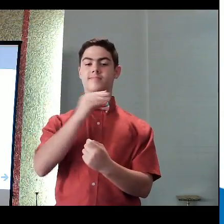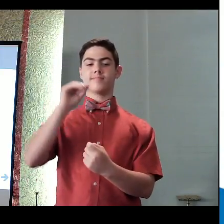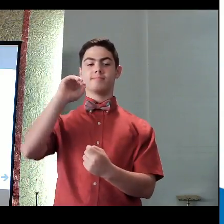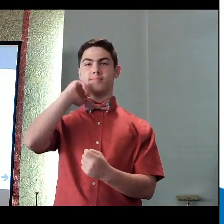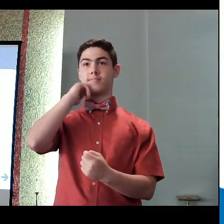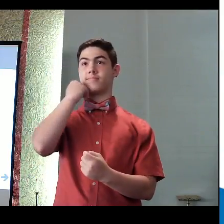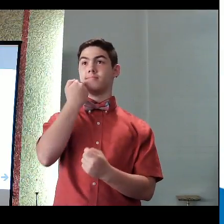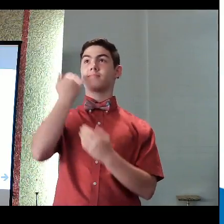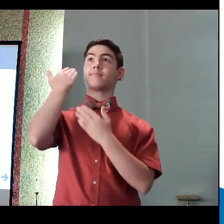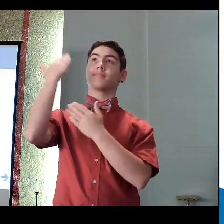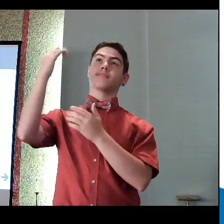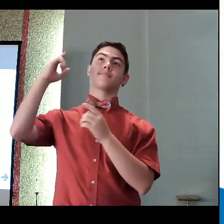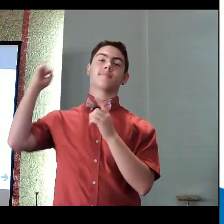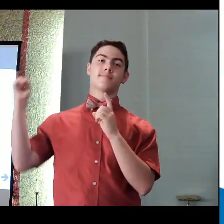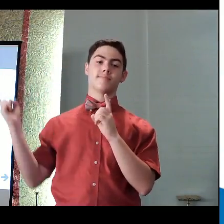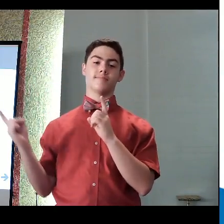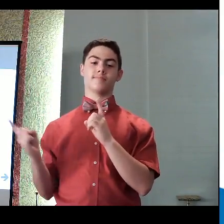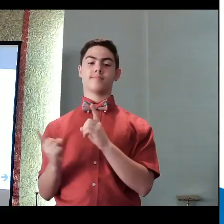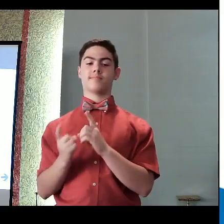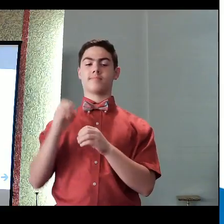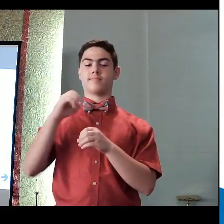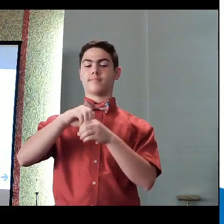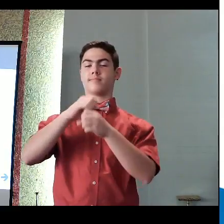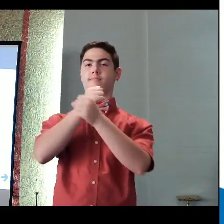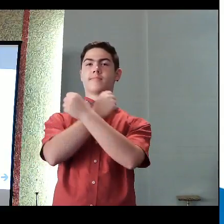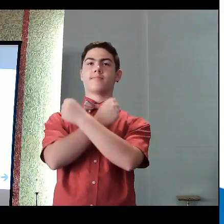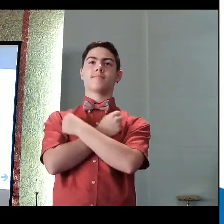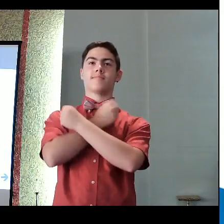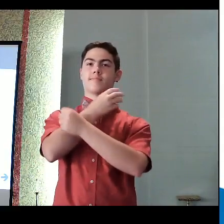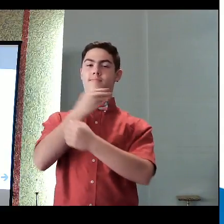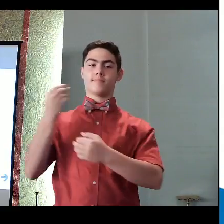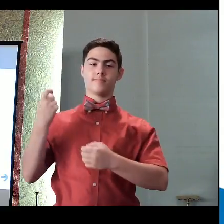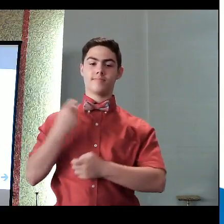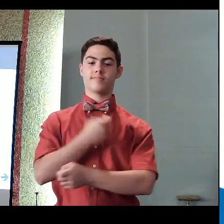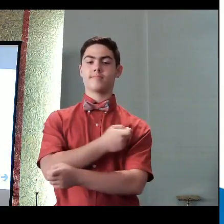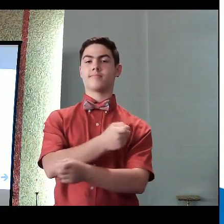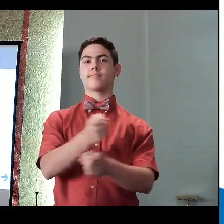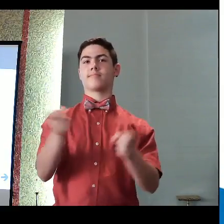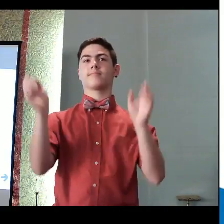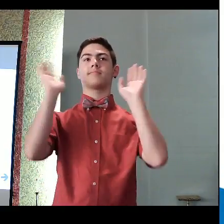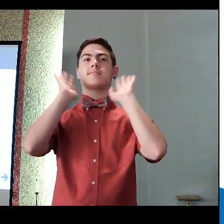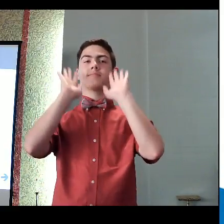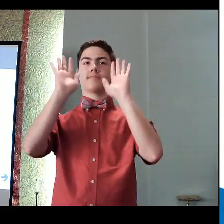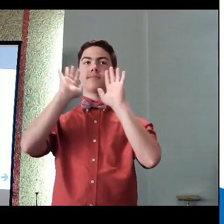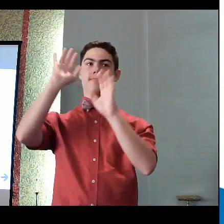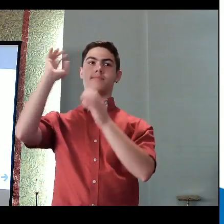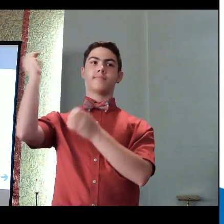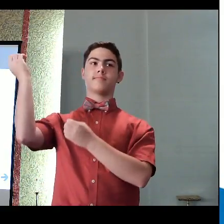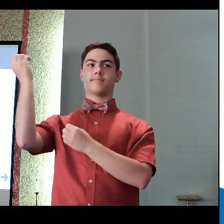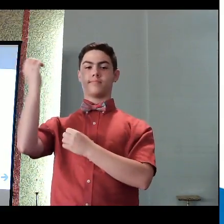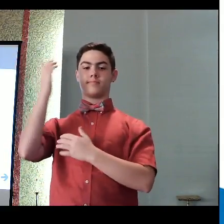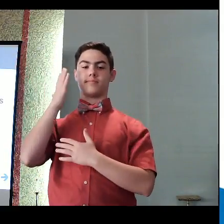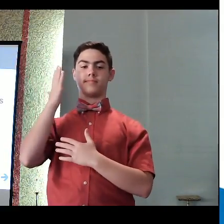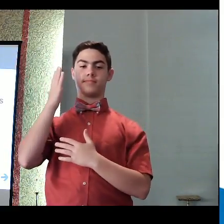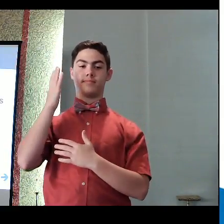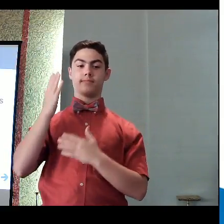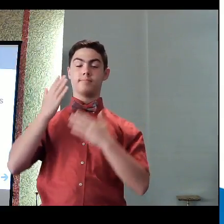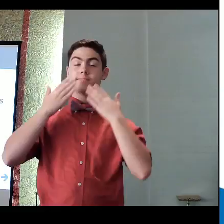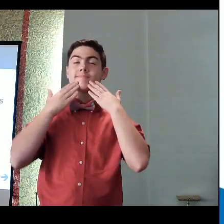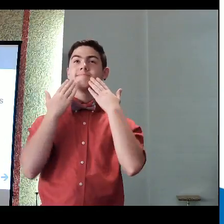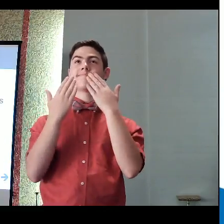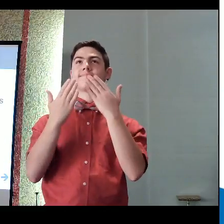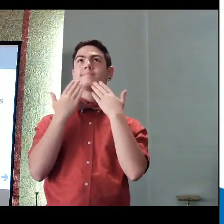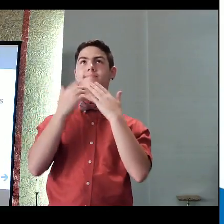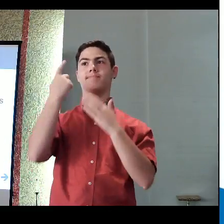and shame, in love you came and gave amazing